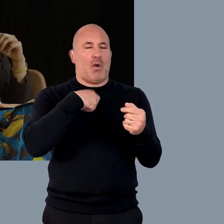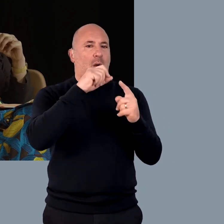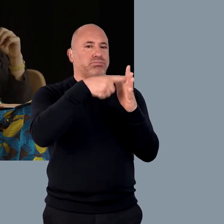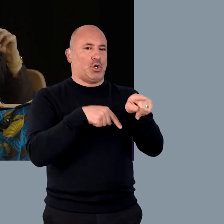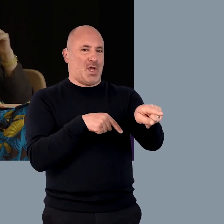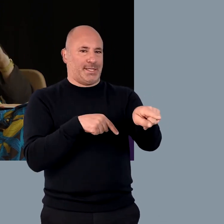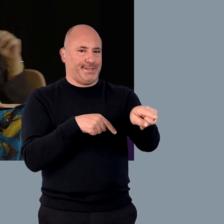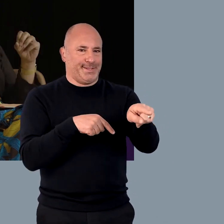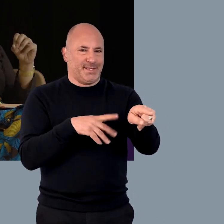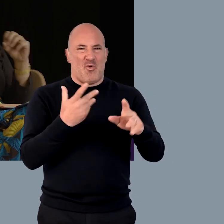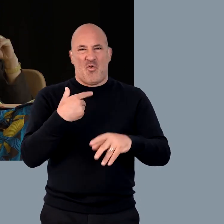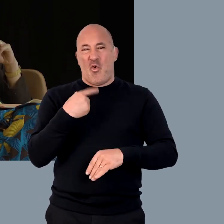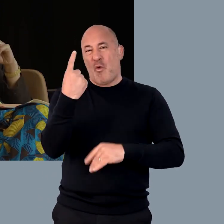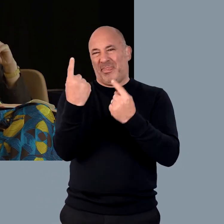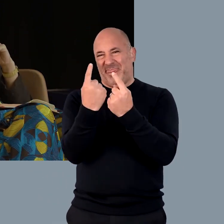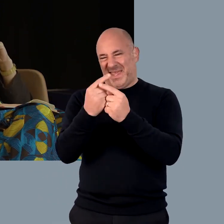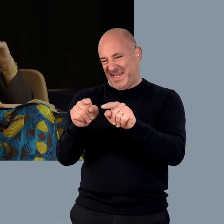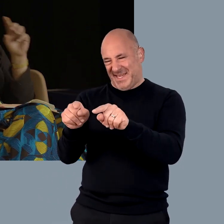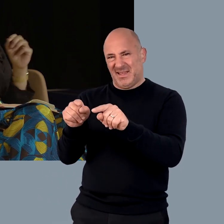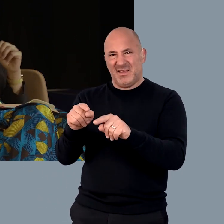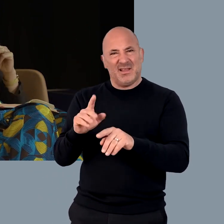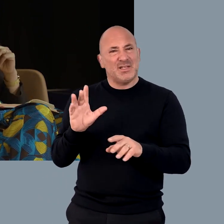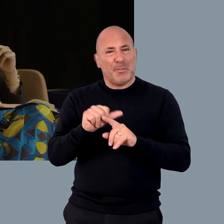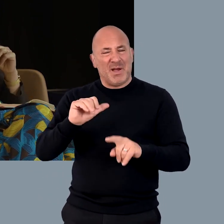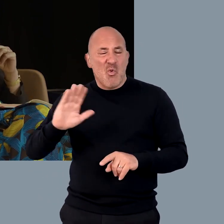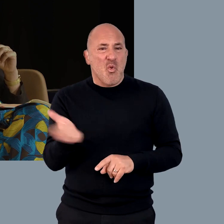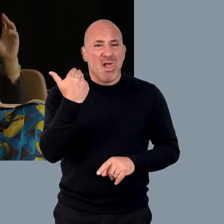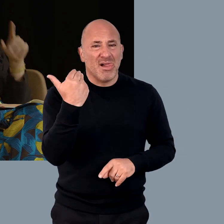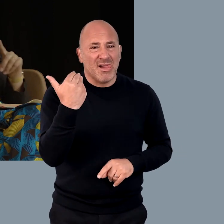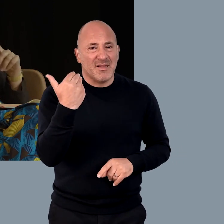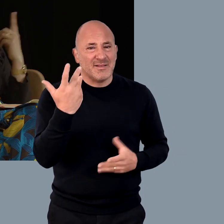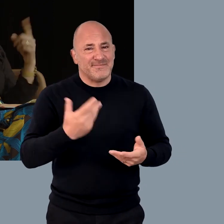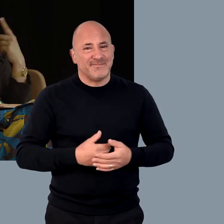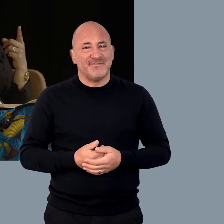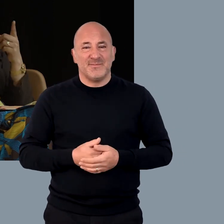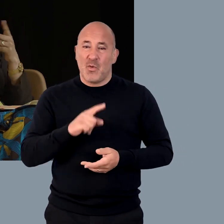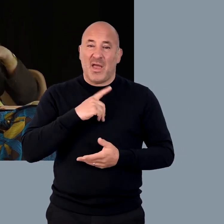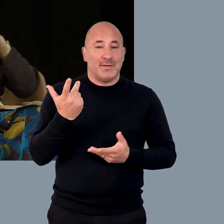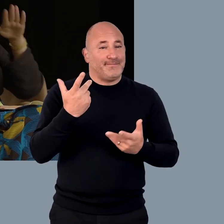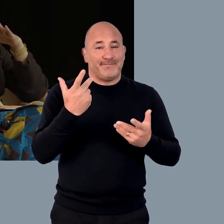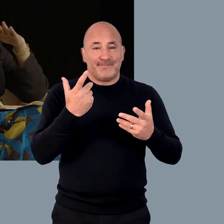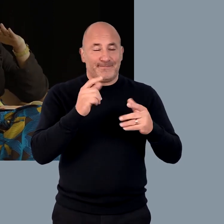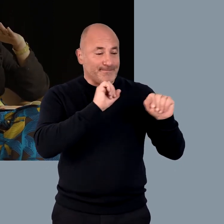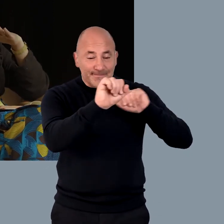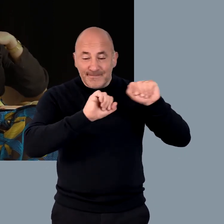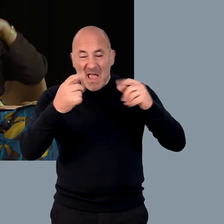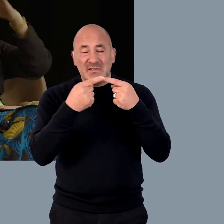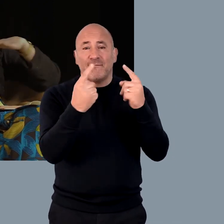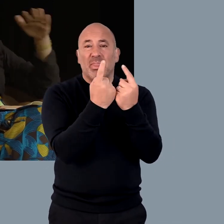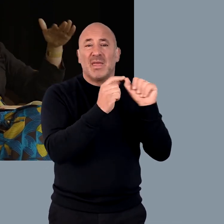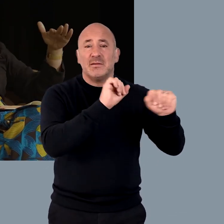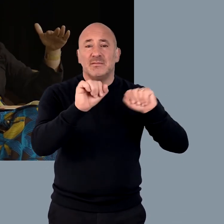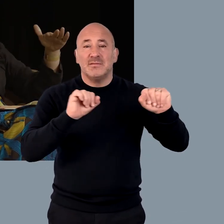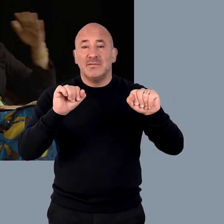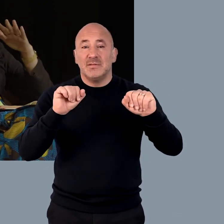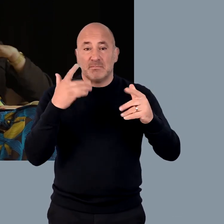environmental responsibility for one of our projects or one of the things that we're working on, rather than all of the questions, because also there'll be different